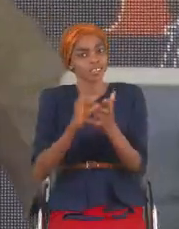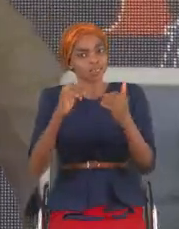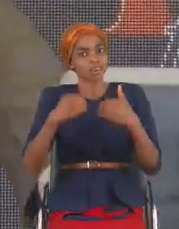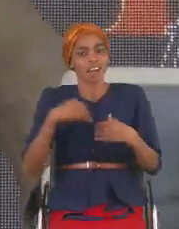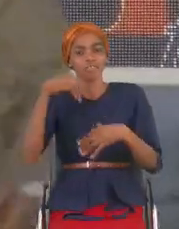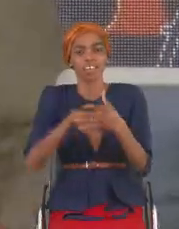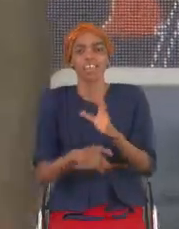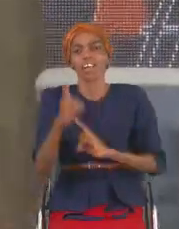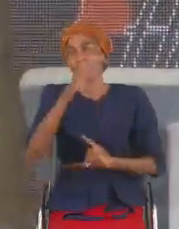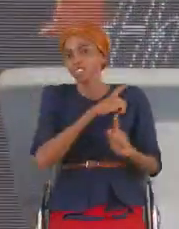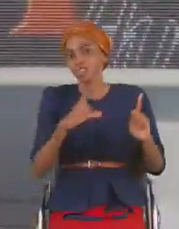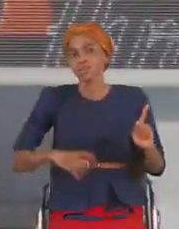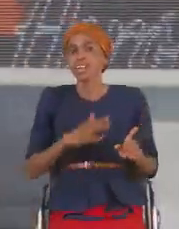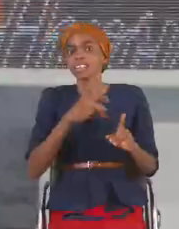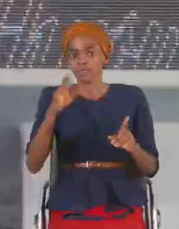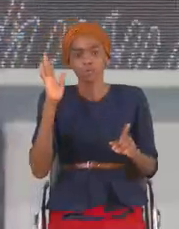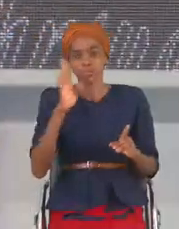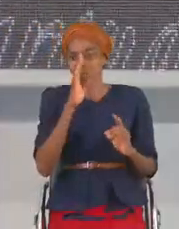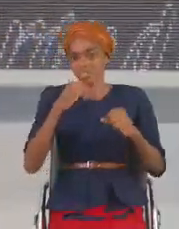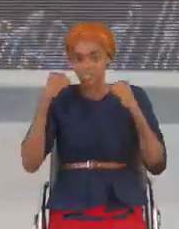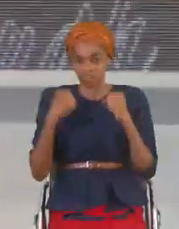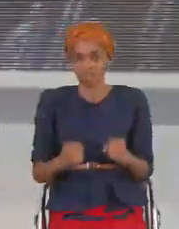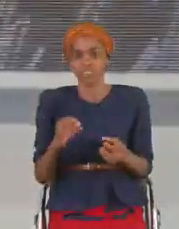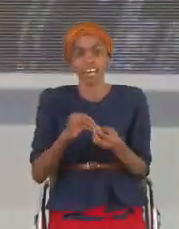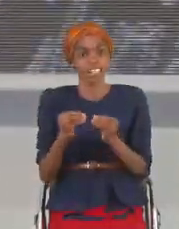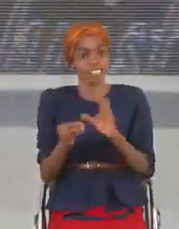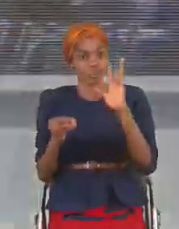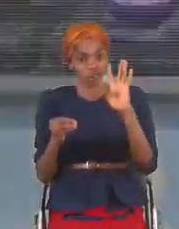the Lord. You'll be strong. Number four,